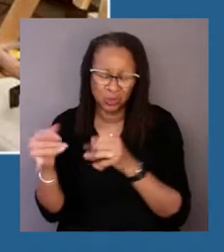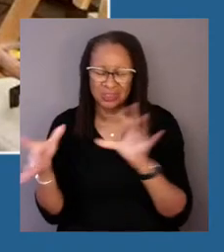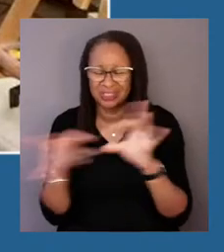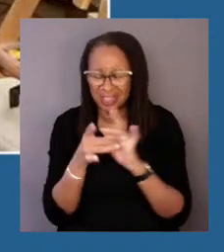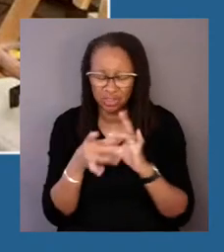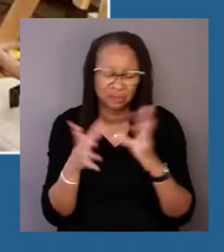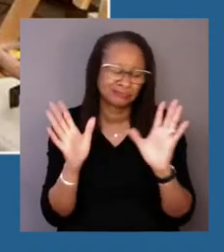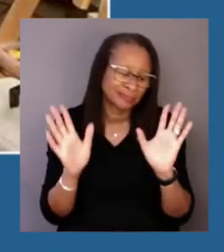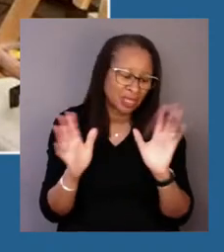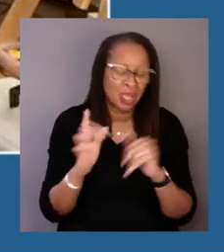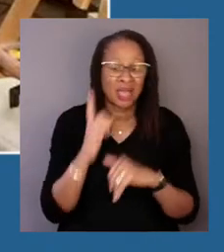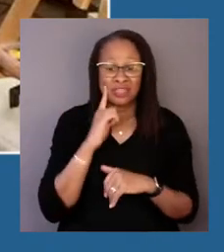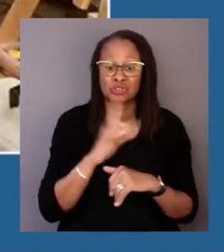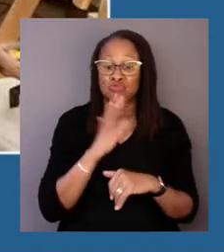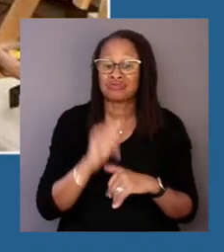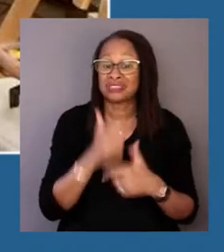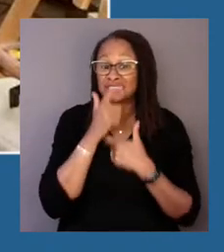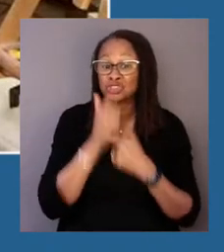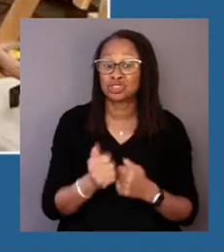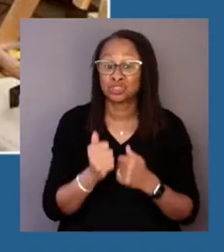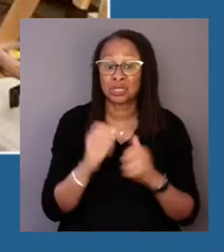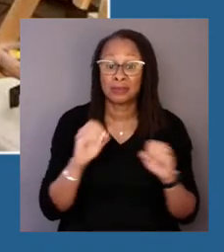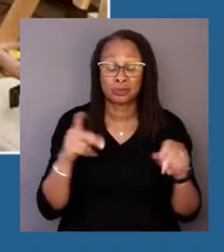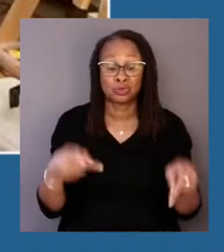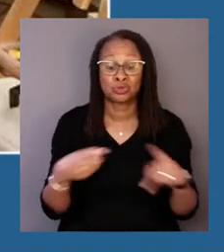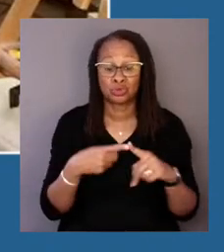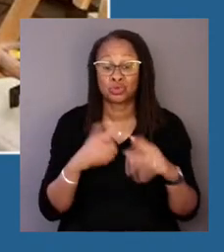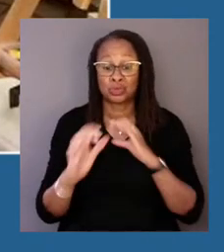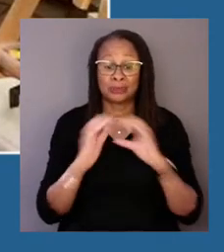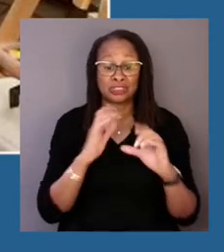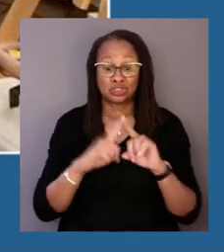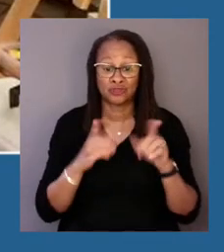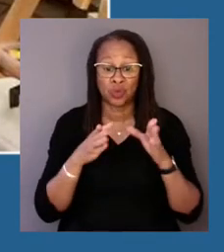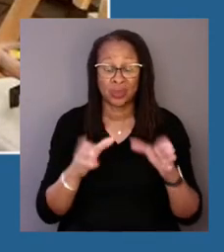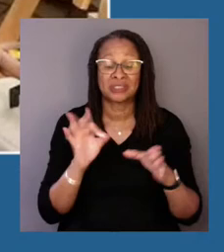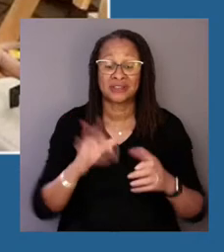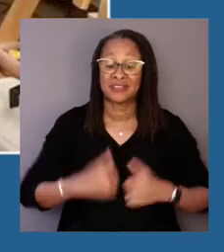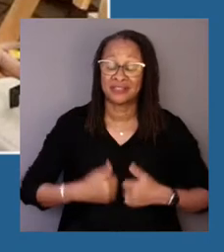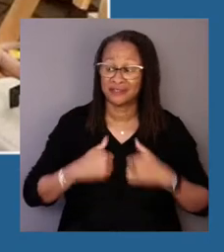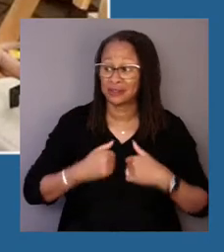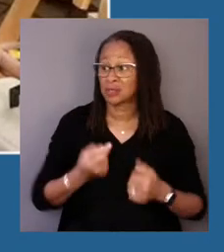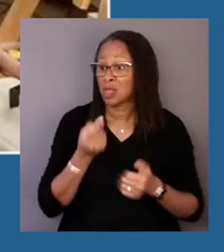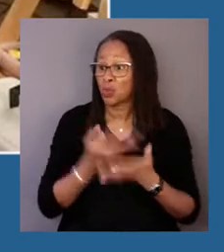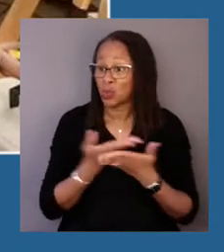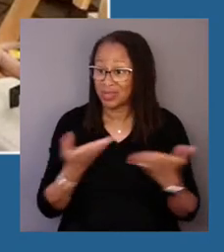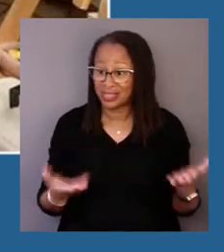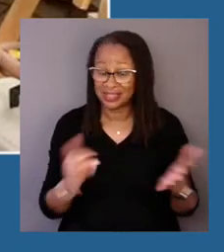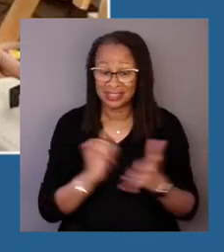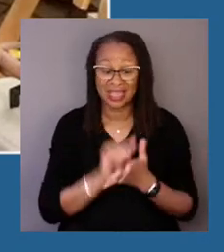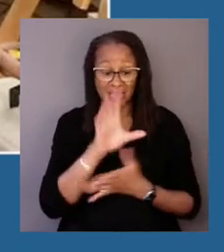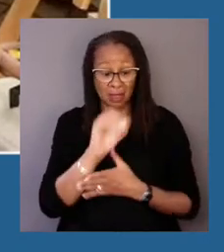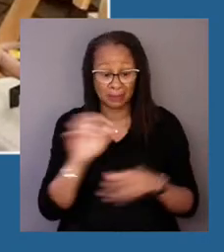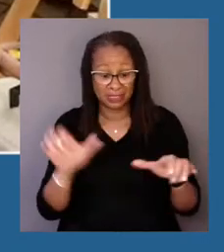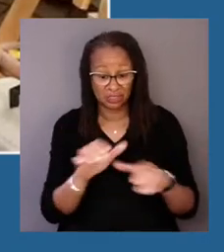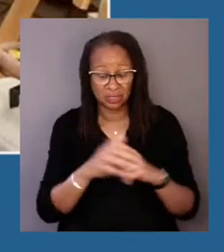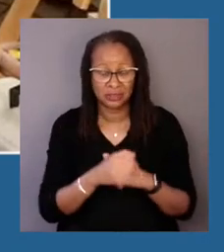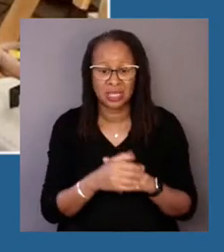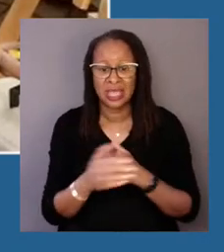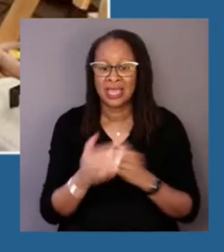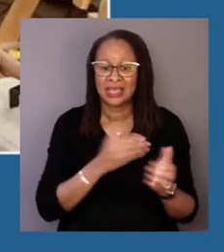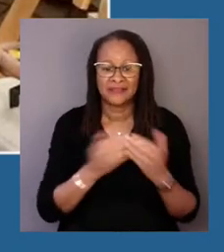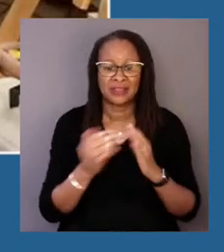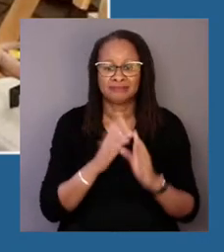I thought it's a really, really interesting opportunity to communicate different ways of living. And one of the things that that company does is, you know, even just tips